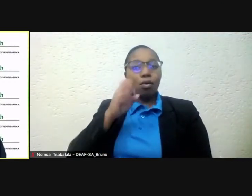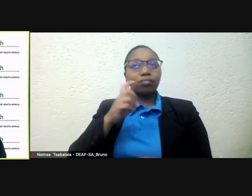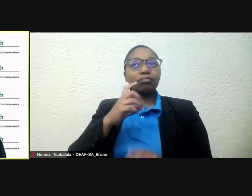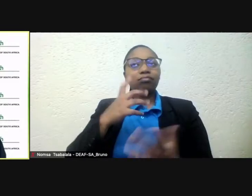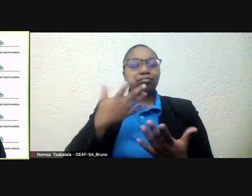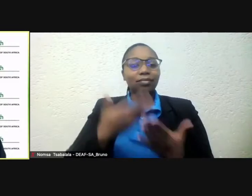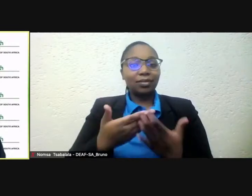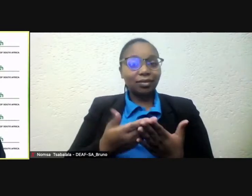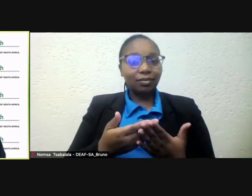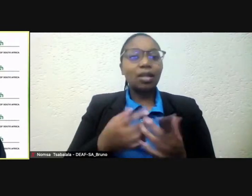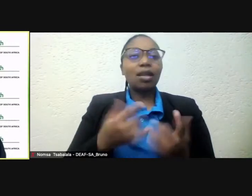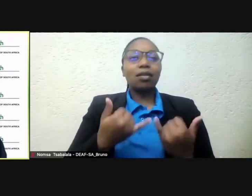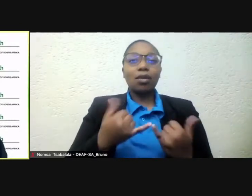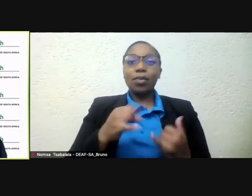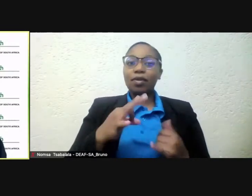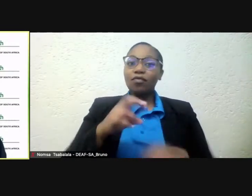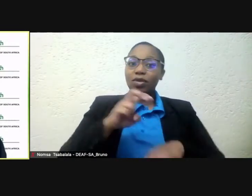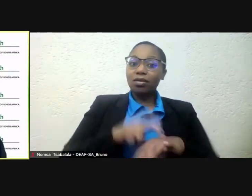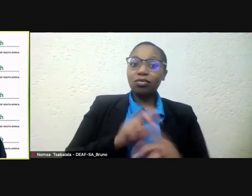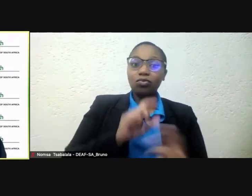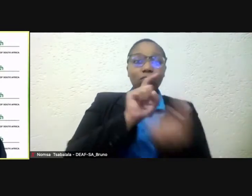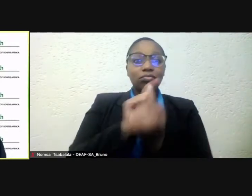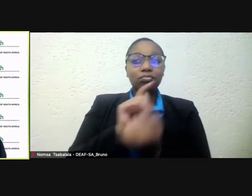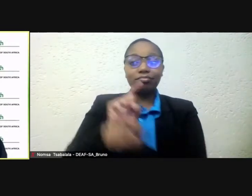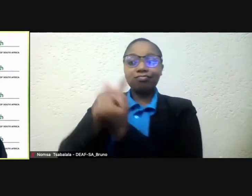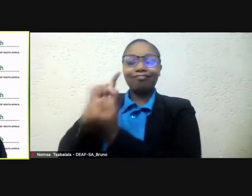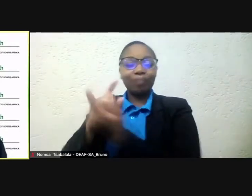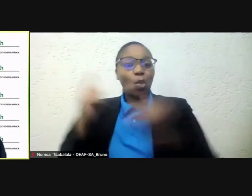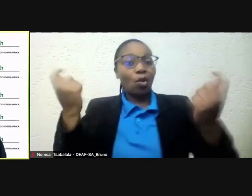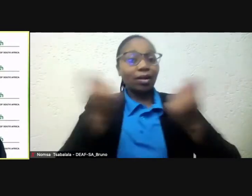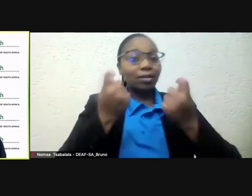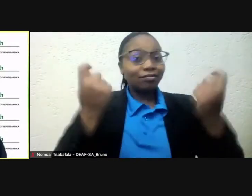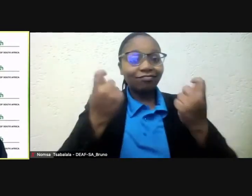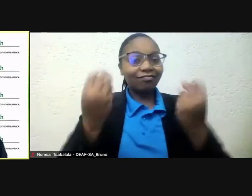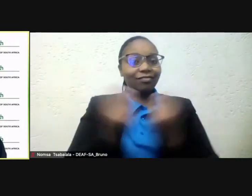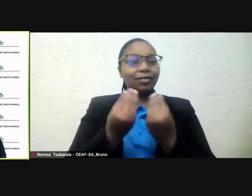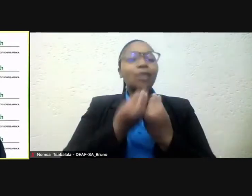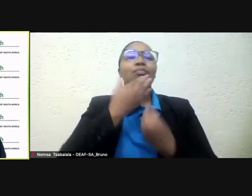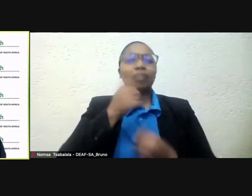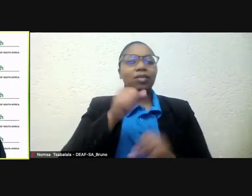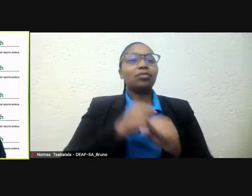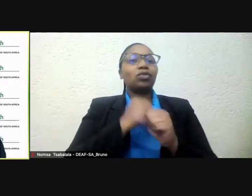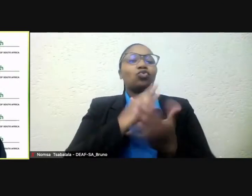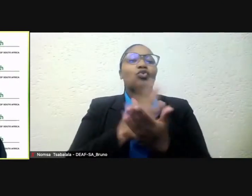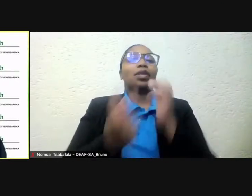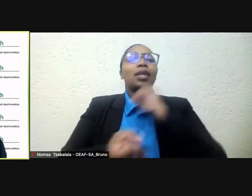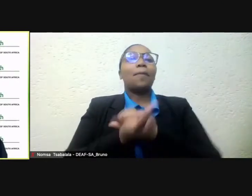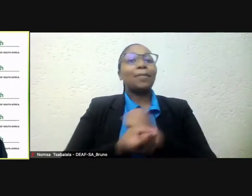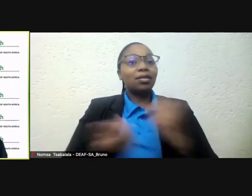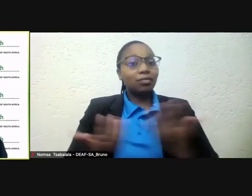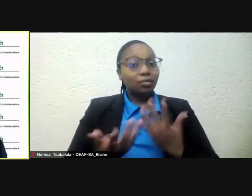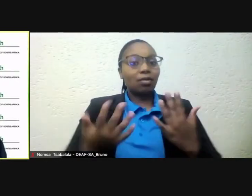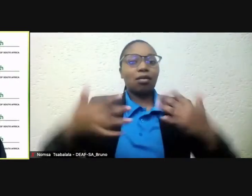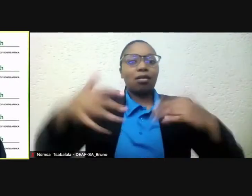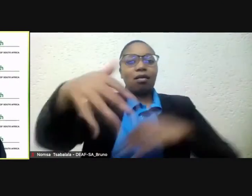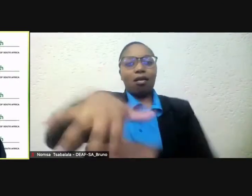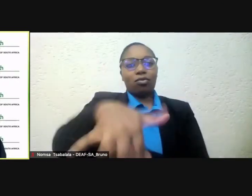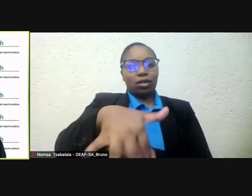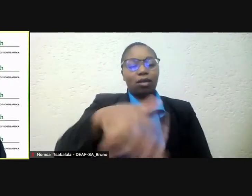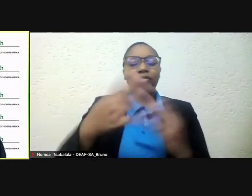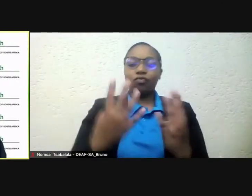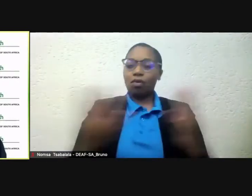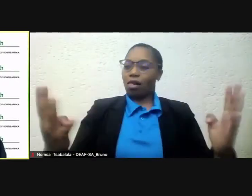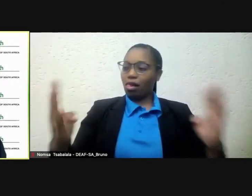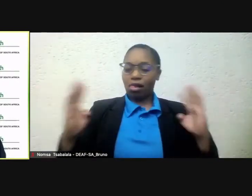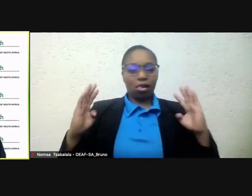happen outside where we are well endowed with fresh air. But if we need